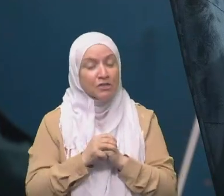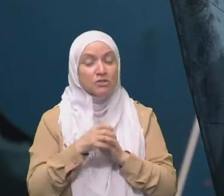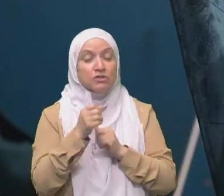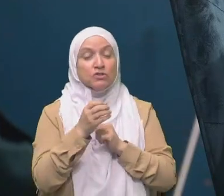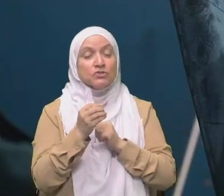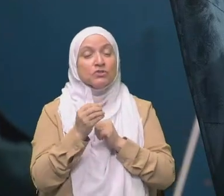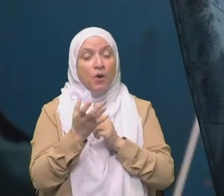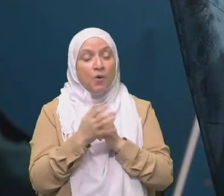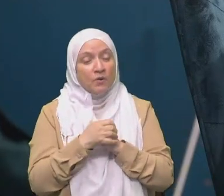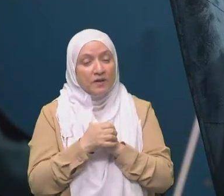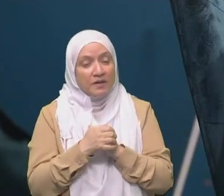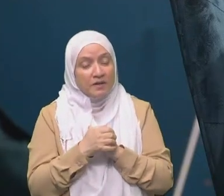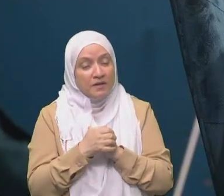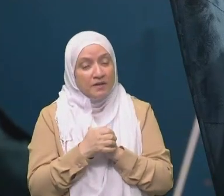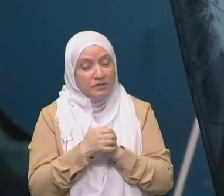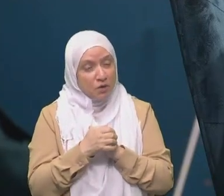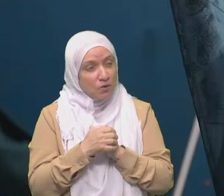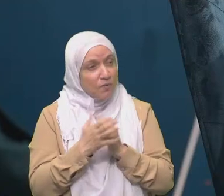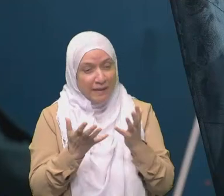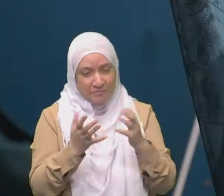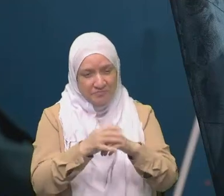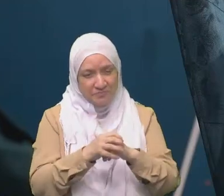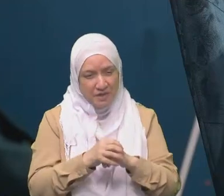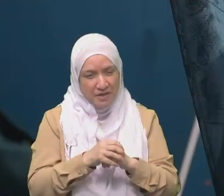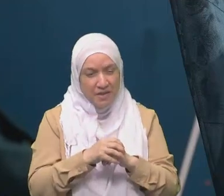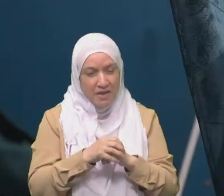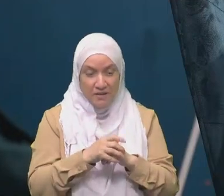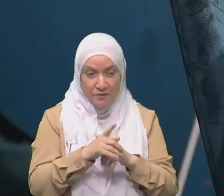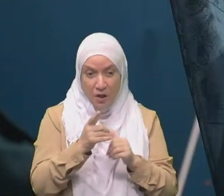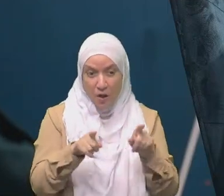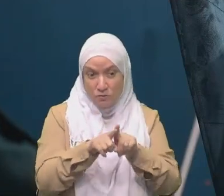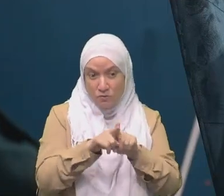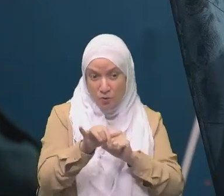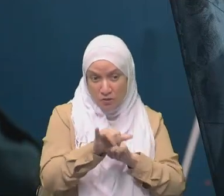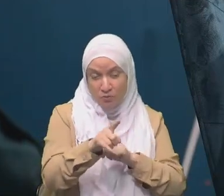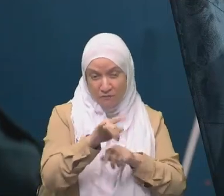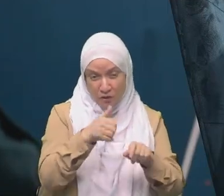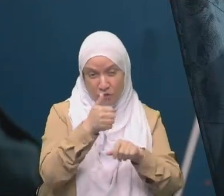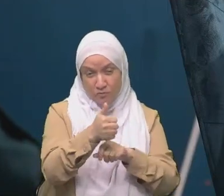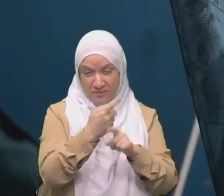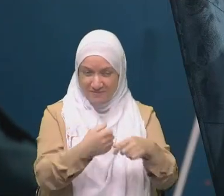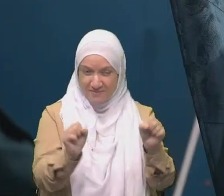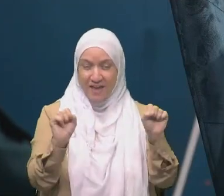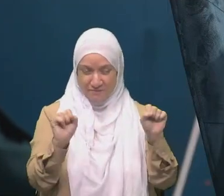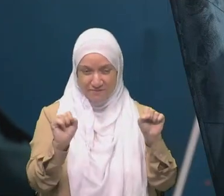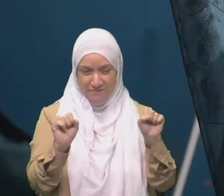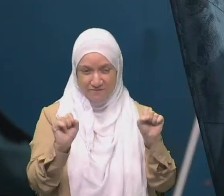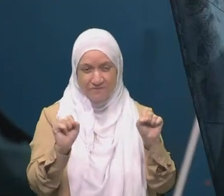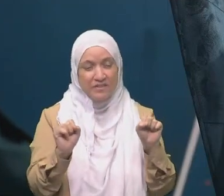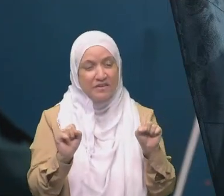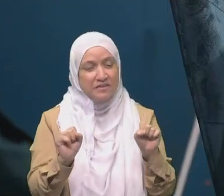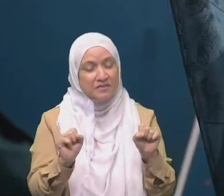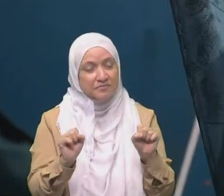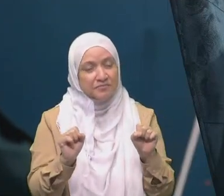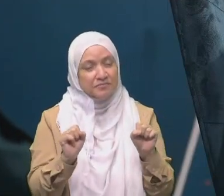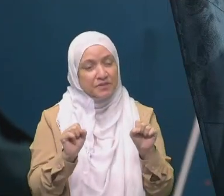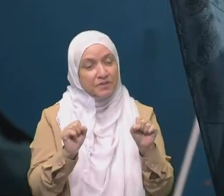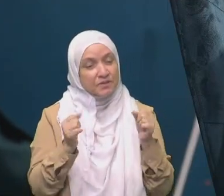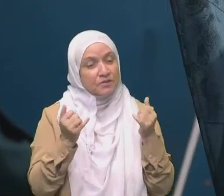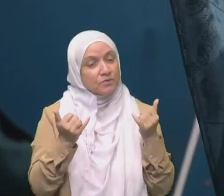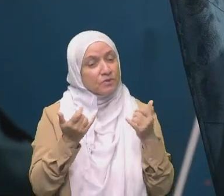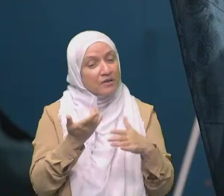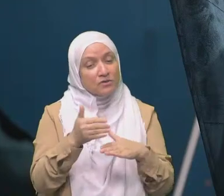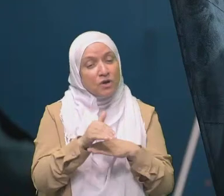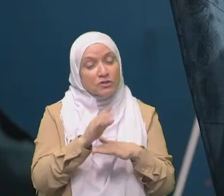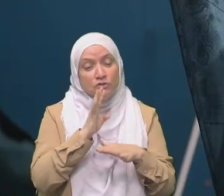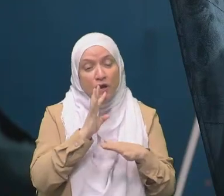bringing the asbab to safety. And that's what we mean by the title of tonight is the delusion of safety. Many of us, they